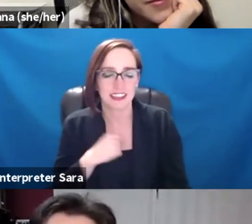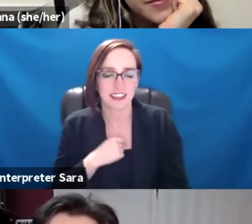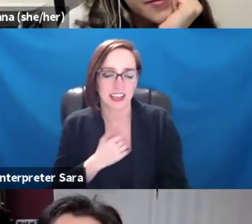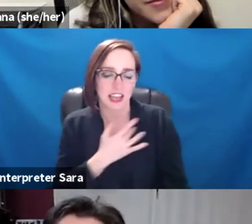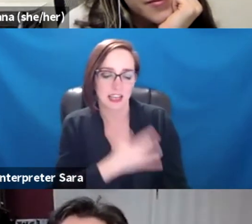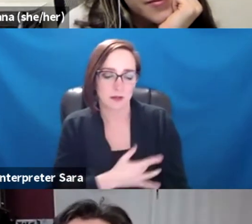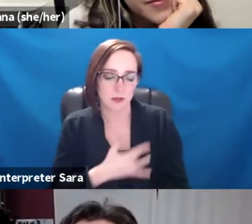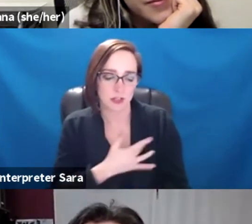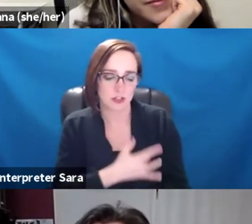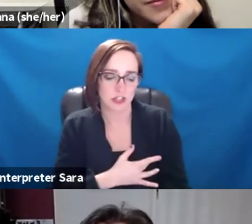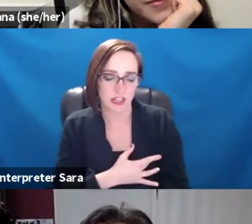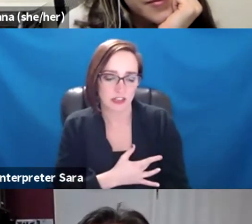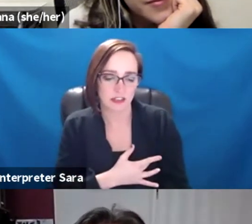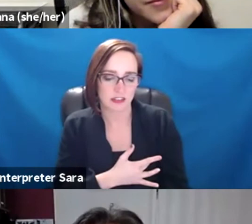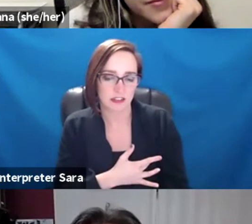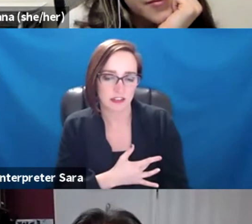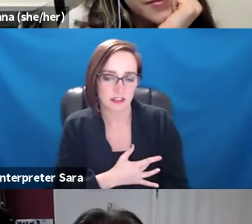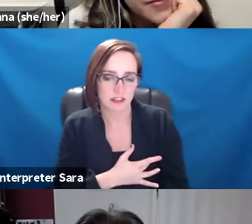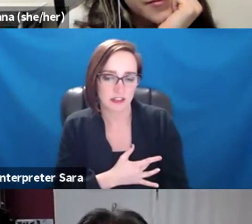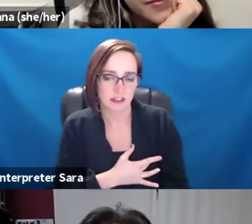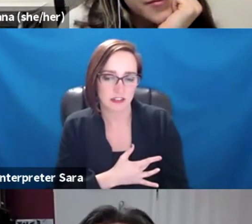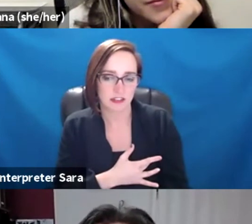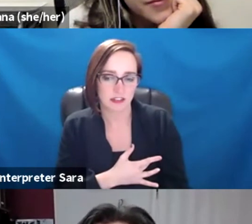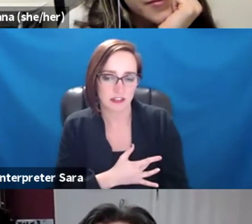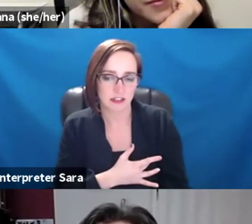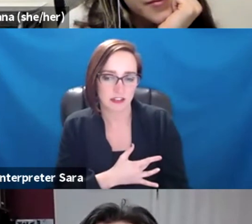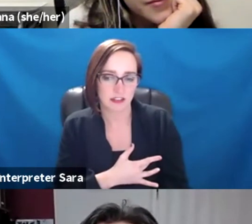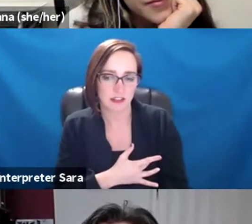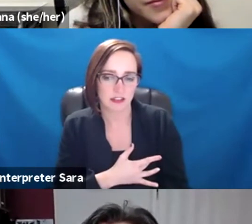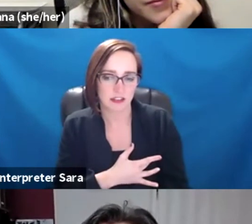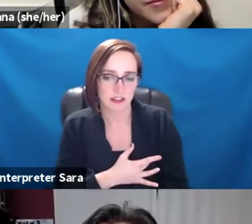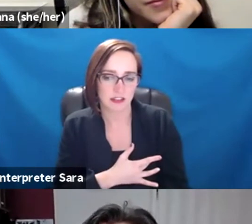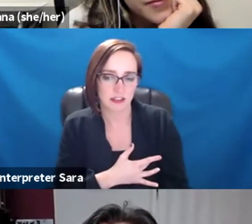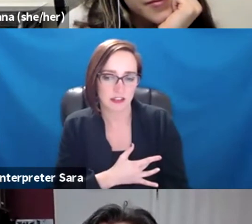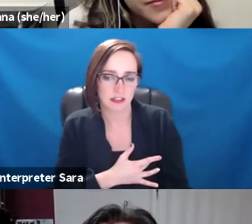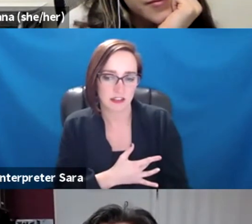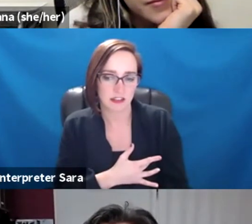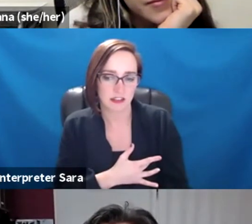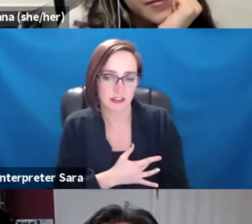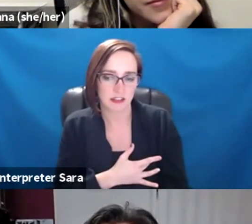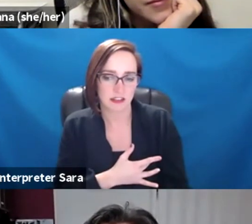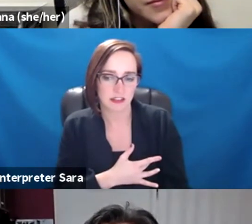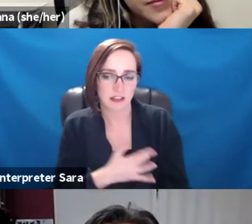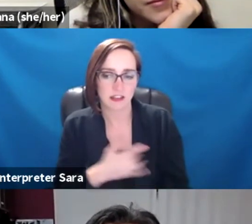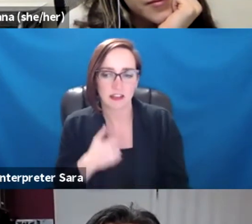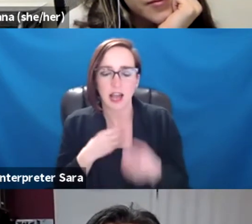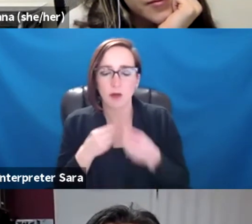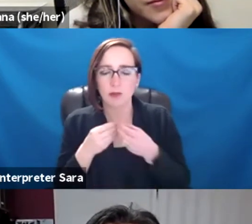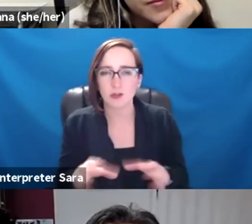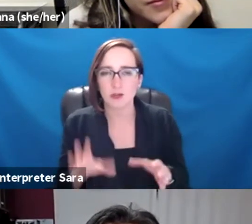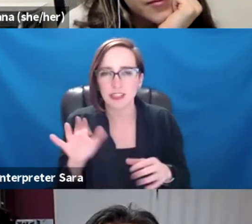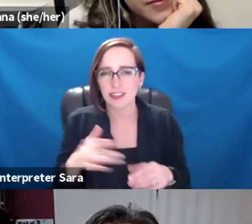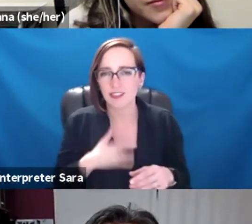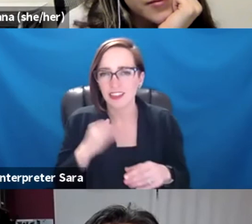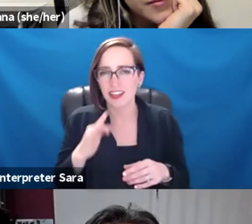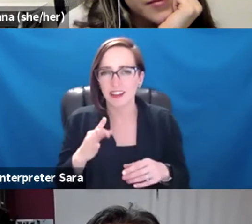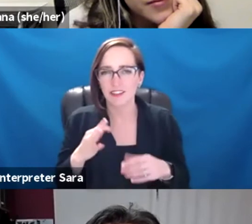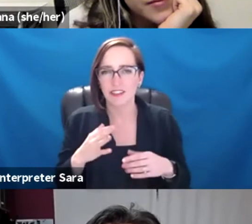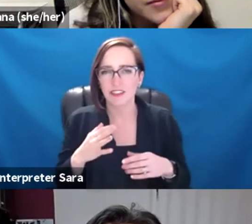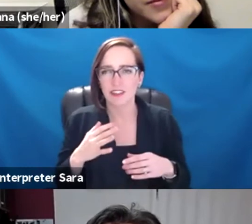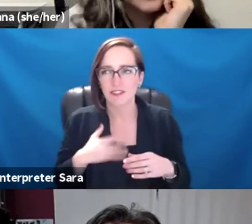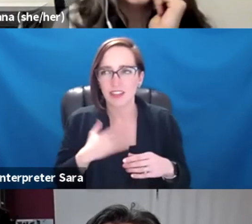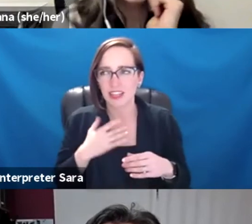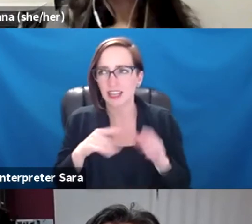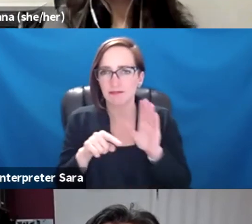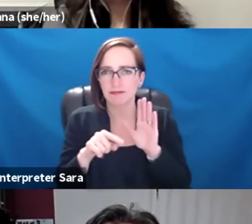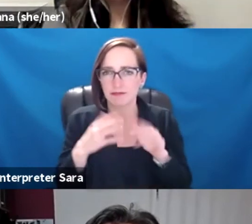appreciated that. Like, I lost the feeling of feeling bad about how I felt. Like, I just got into it and